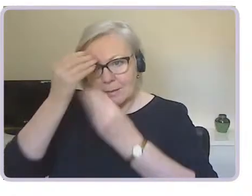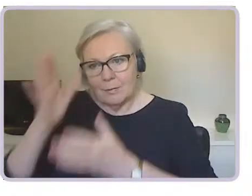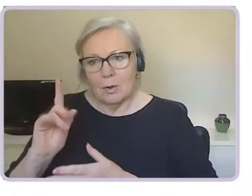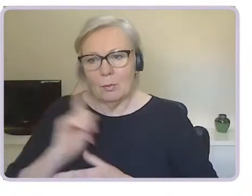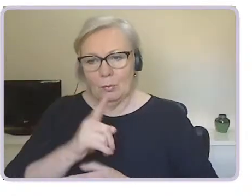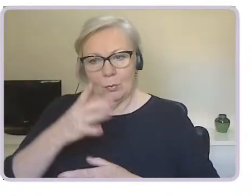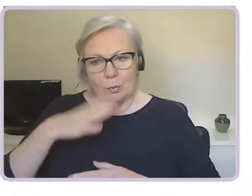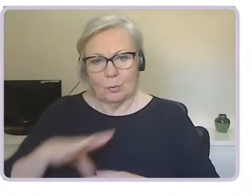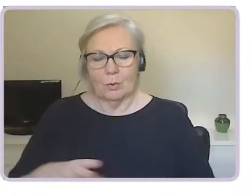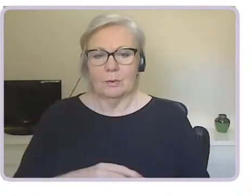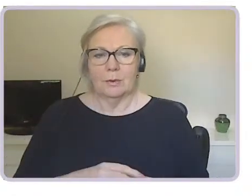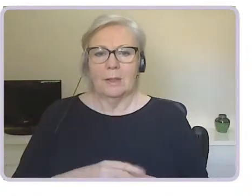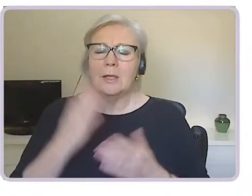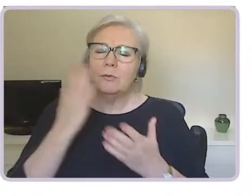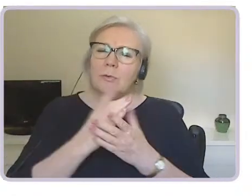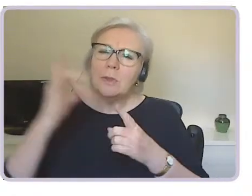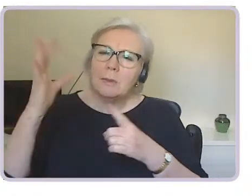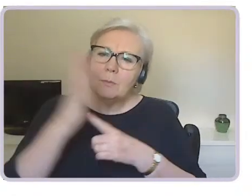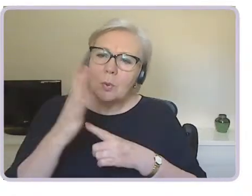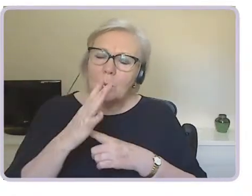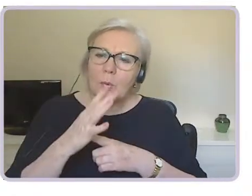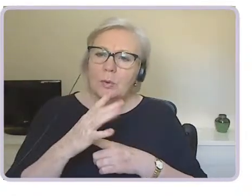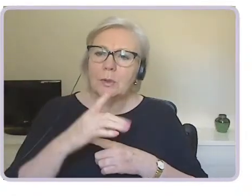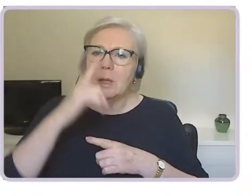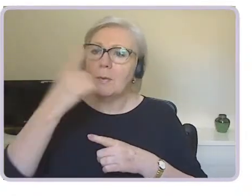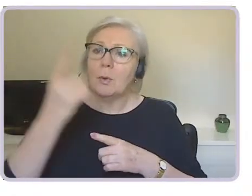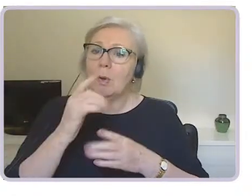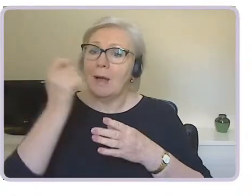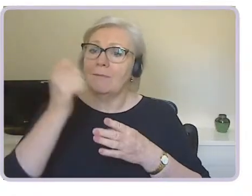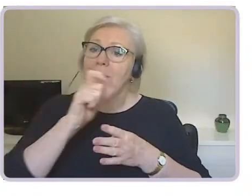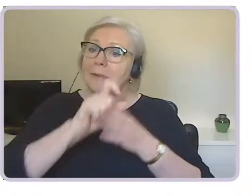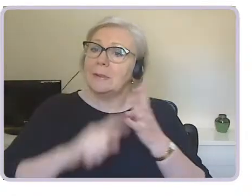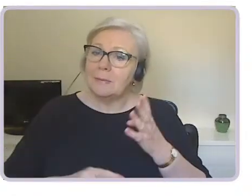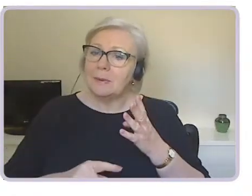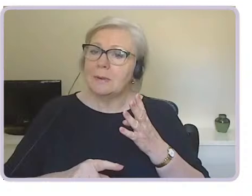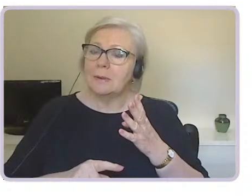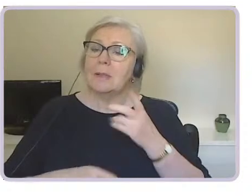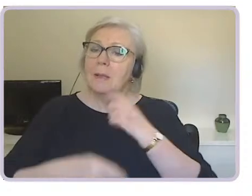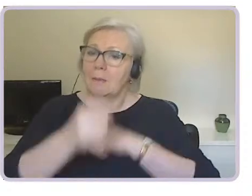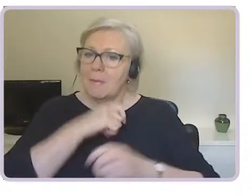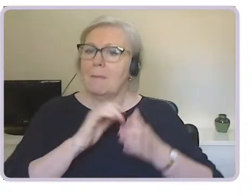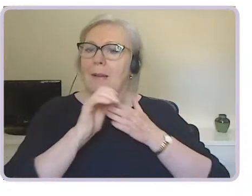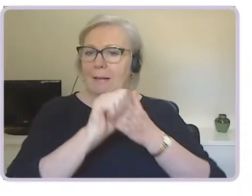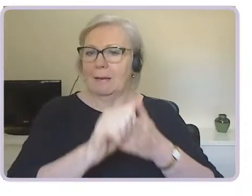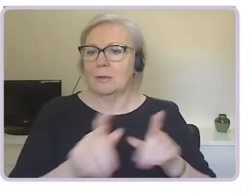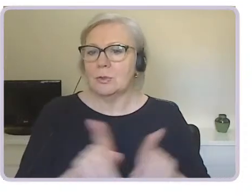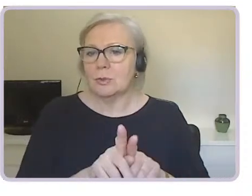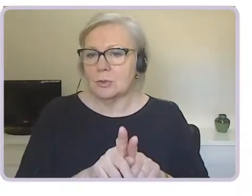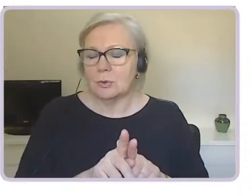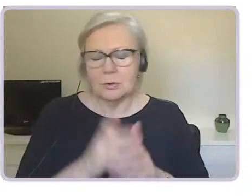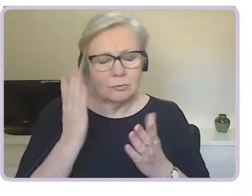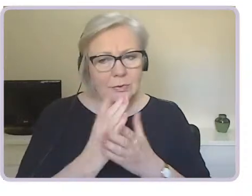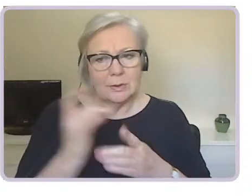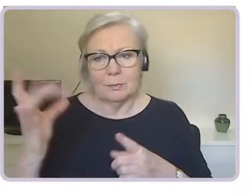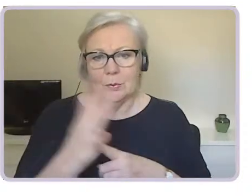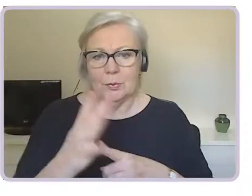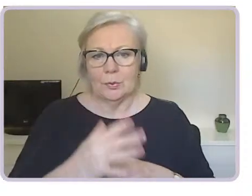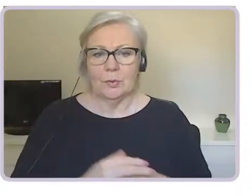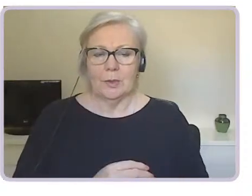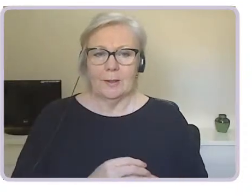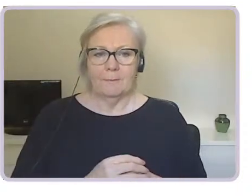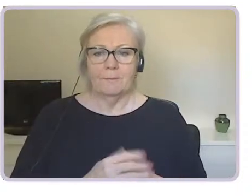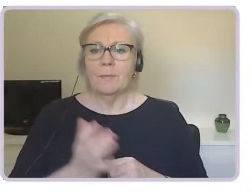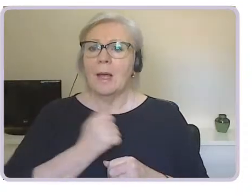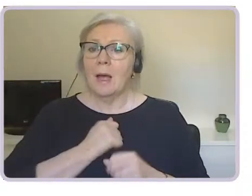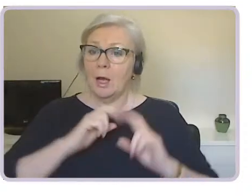people with disabilities to have a leadership role in the space, and the critical importance that's been, I know from our research team's perspective,